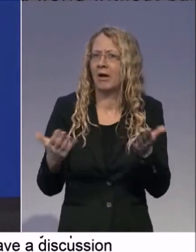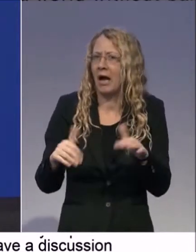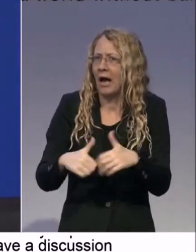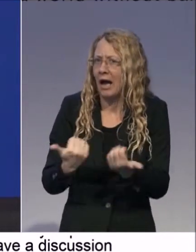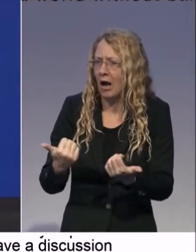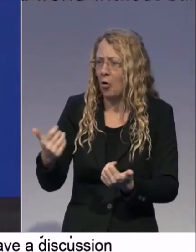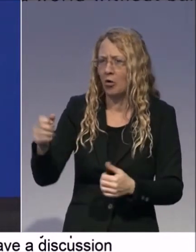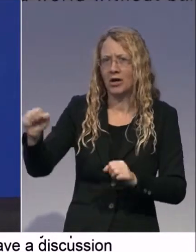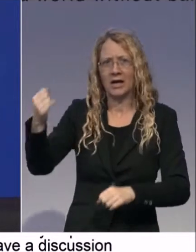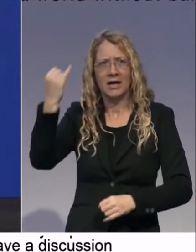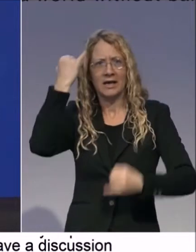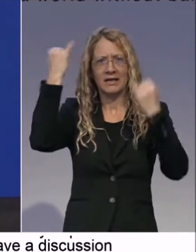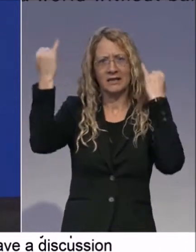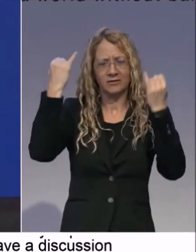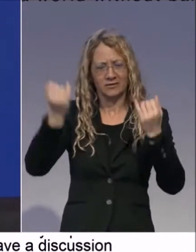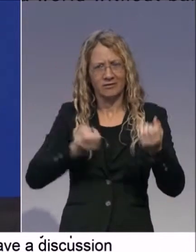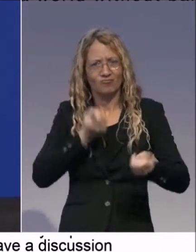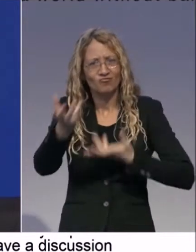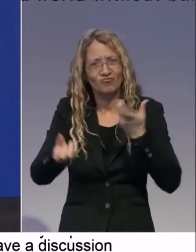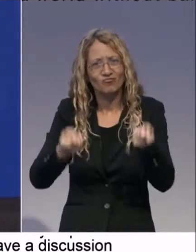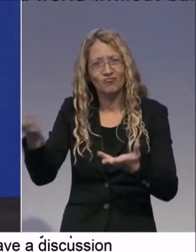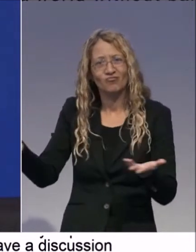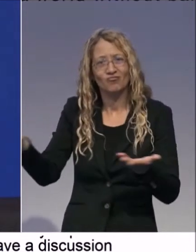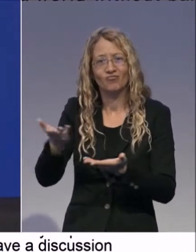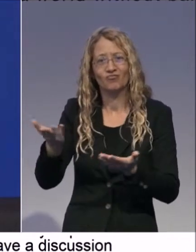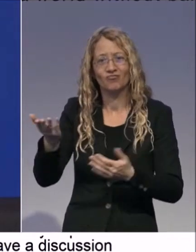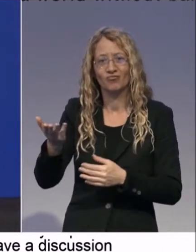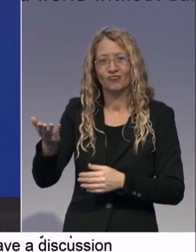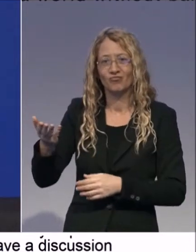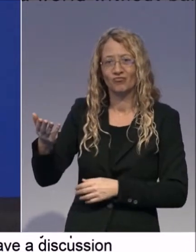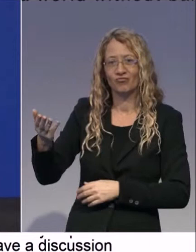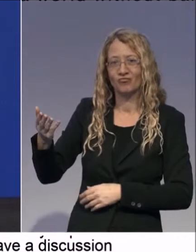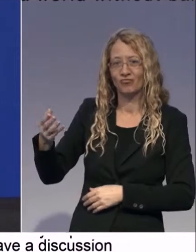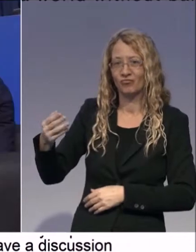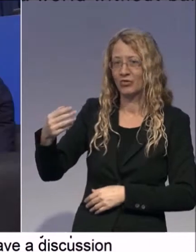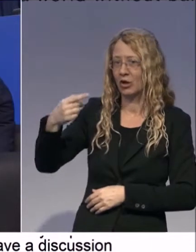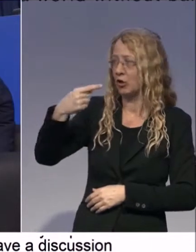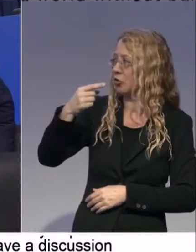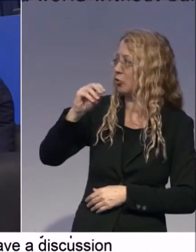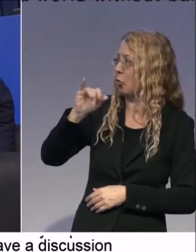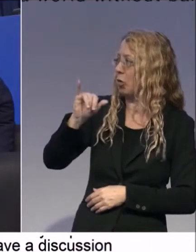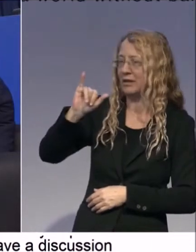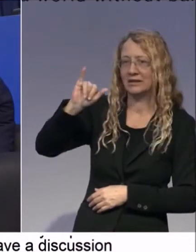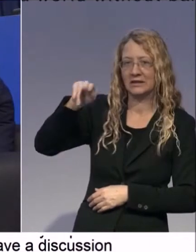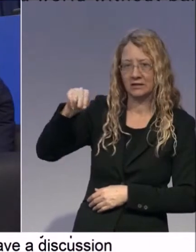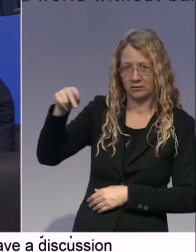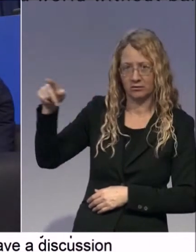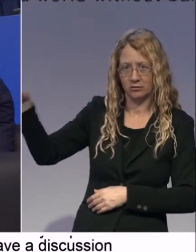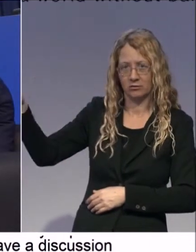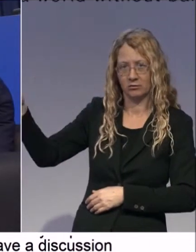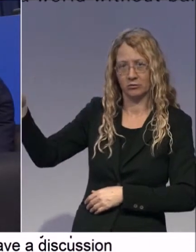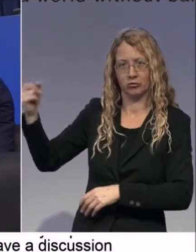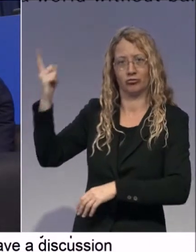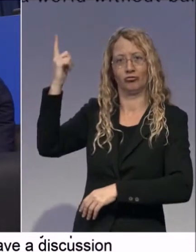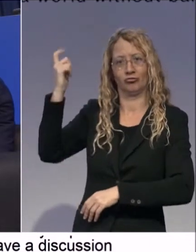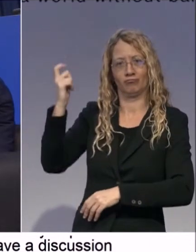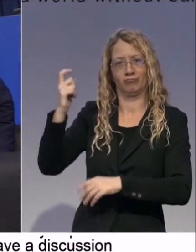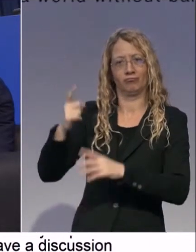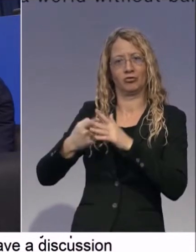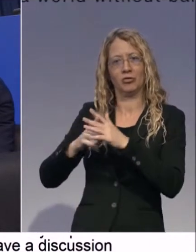Toin, I would like to start with you. Please give us your story and finalizing in probably some 4 or 5 minutes